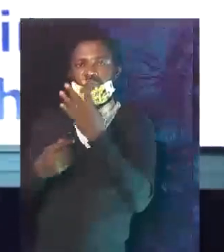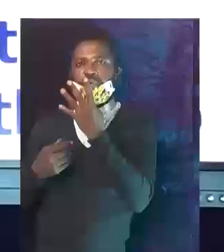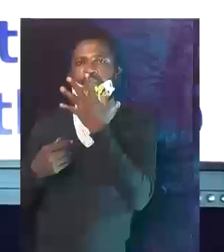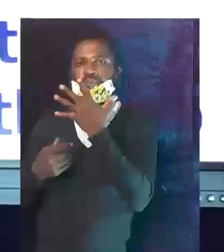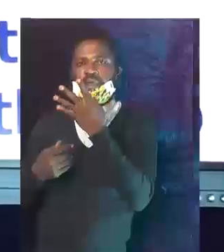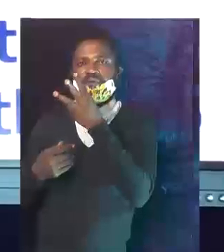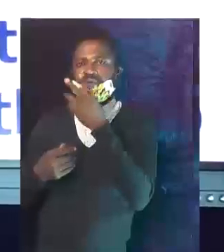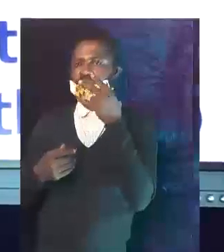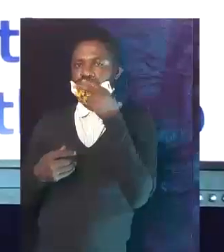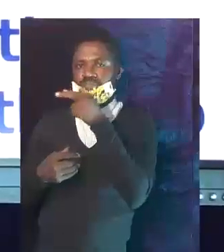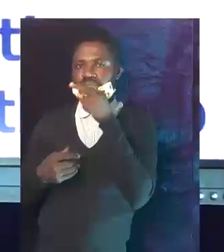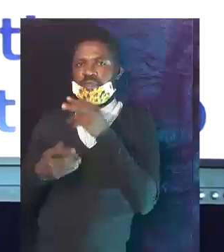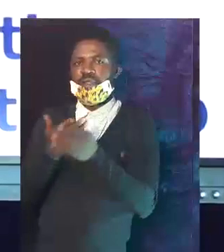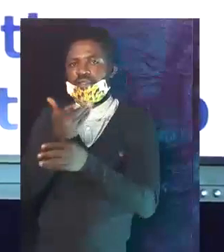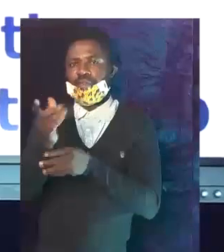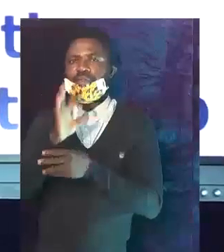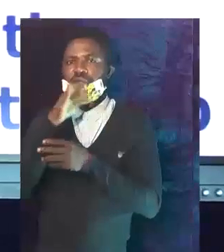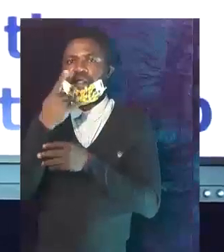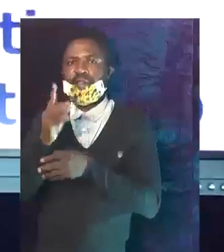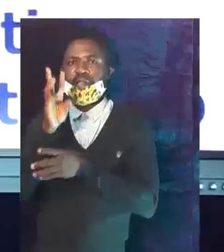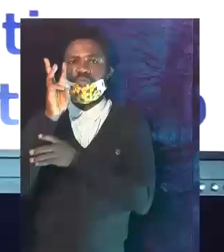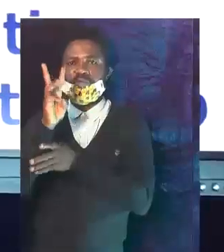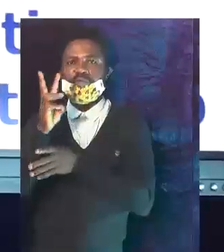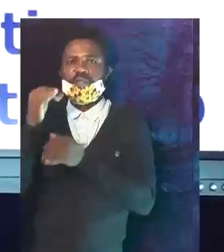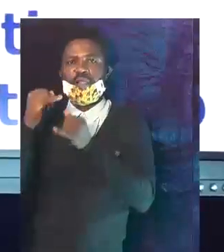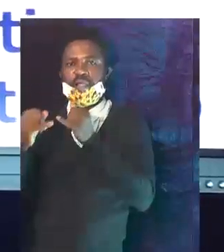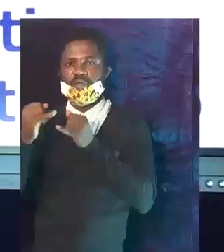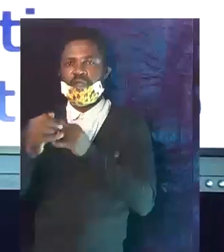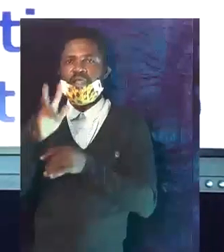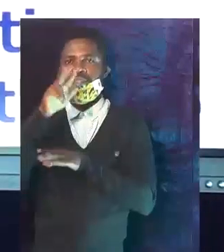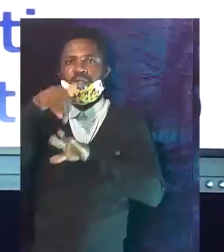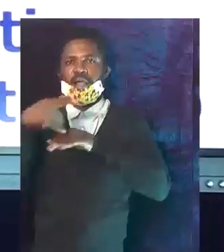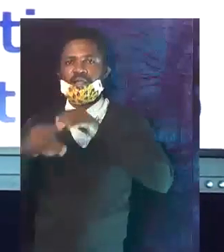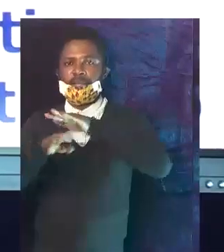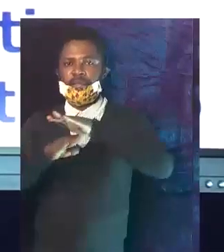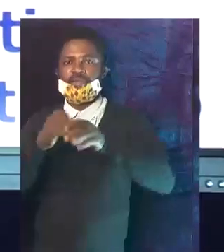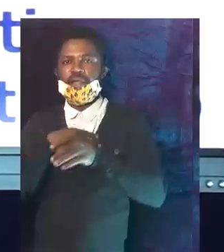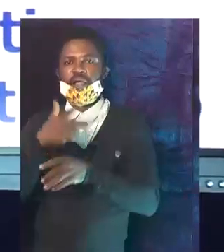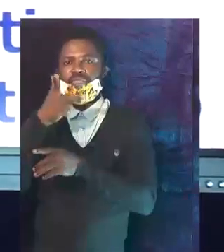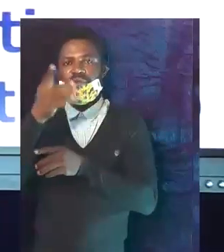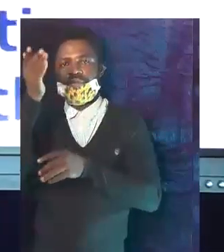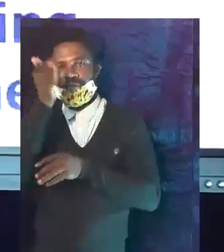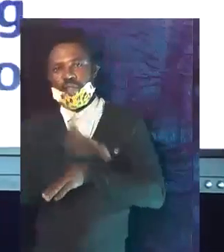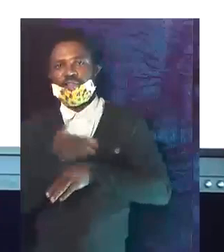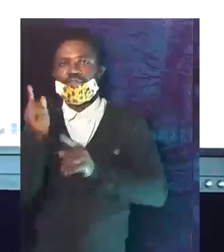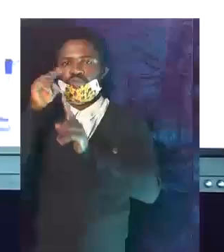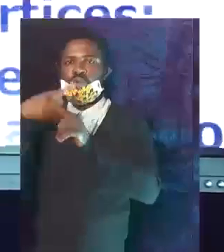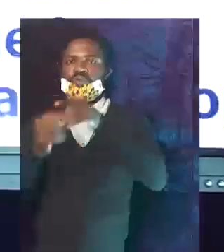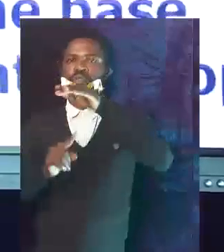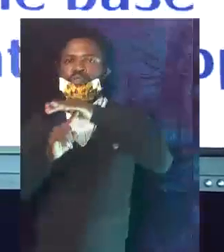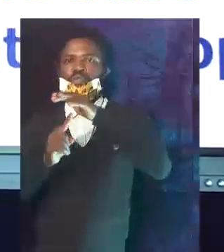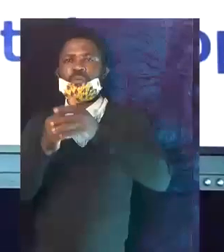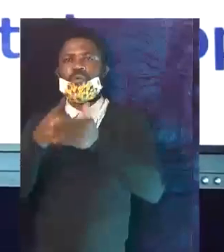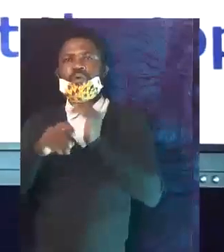4, 5, 6. These are the 6 edges, 3 at the base and 3 slanting towards the top. What else does